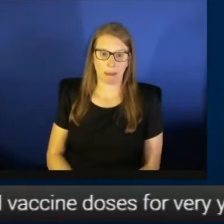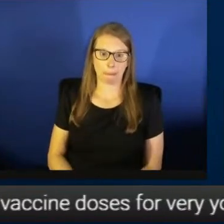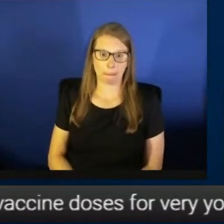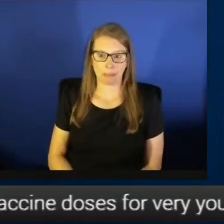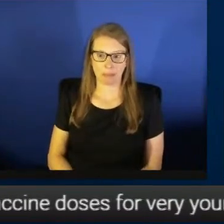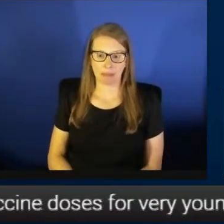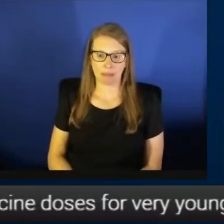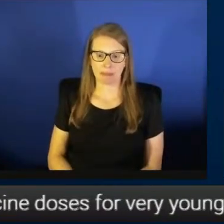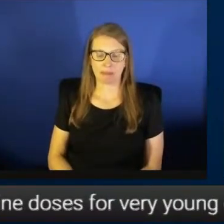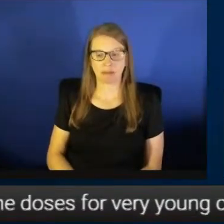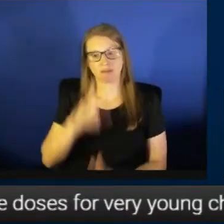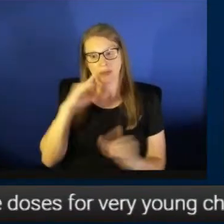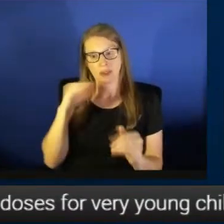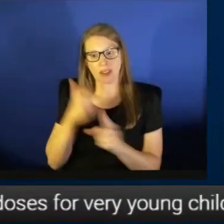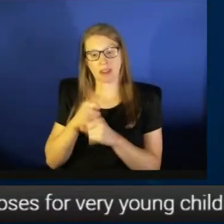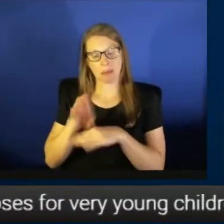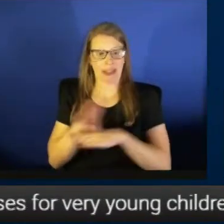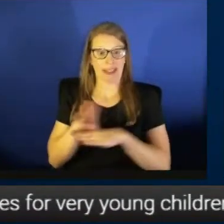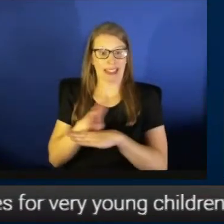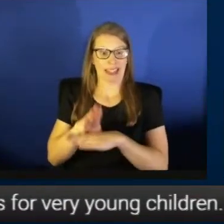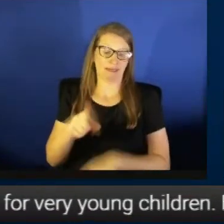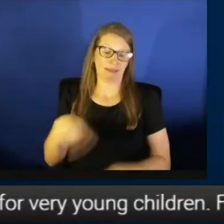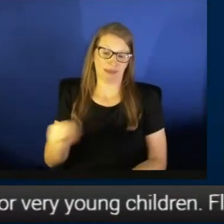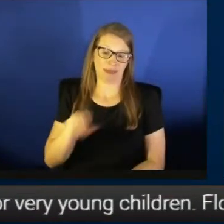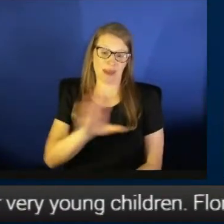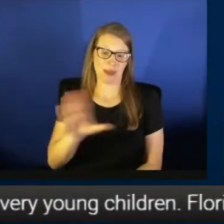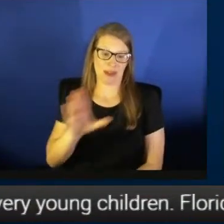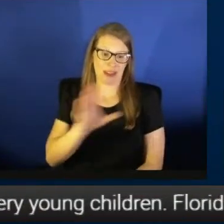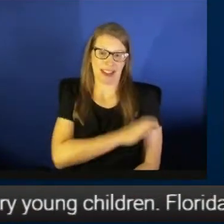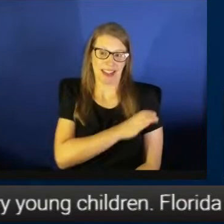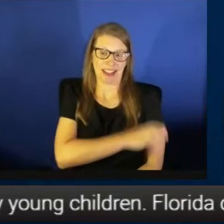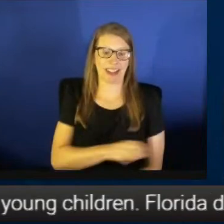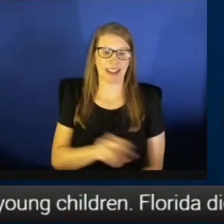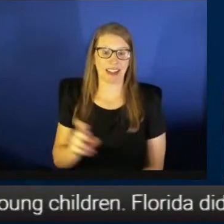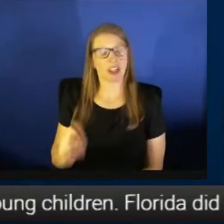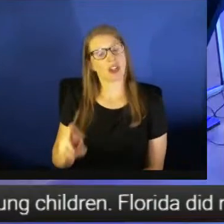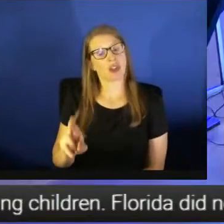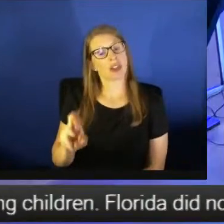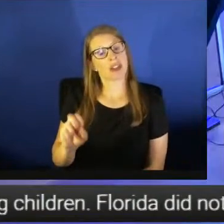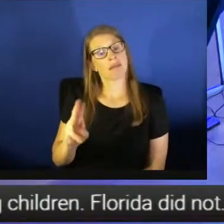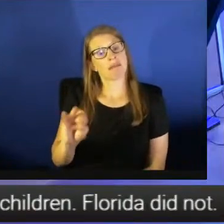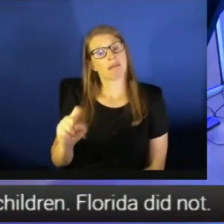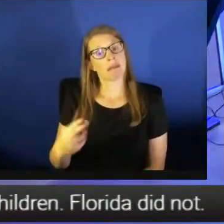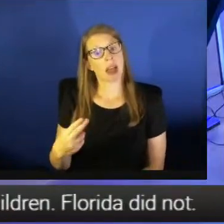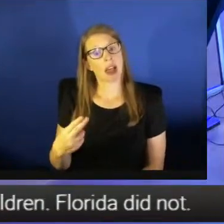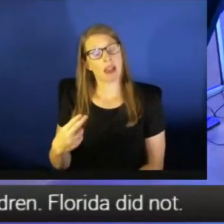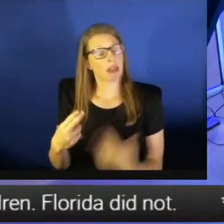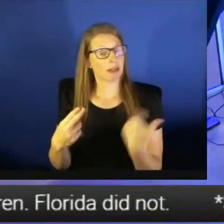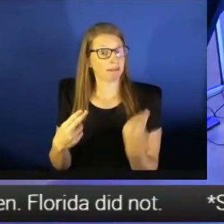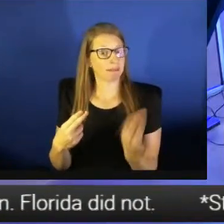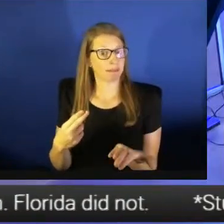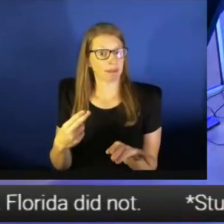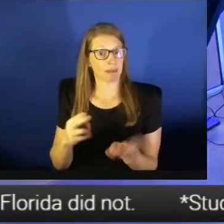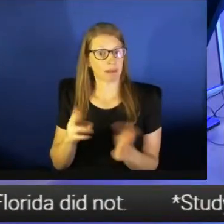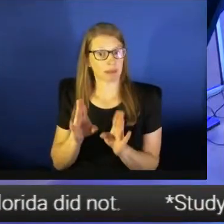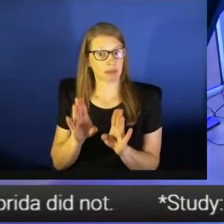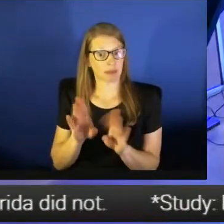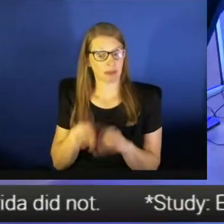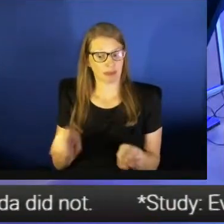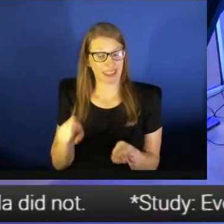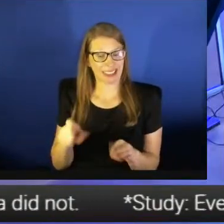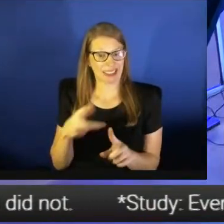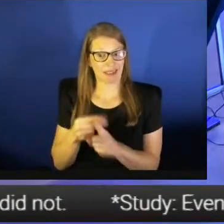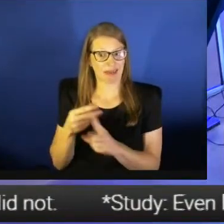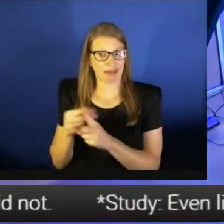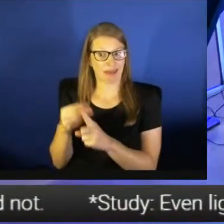clinics. Dr. Smith, I want to ask you, what else should parents be getting their kids vaccinated for? We know they're lining up. I don't like to